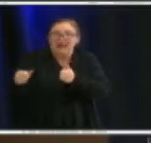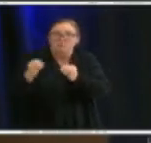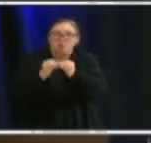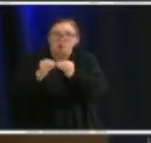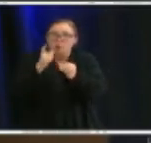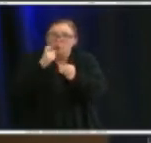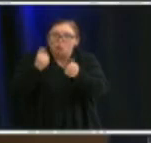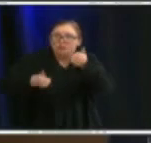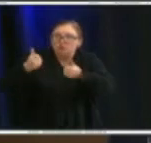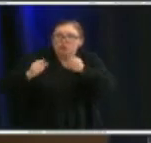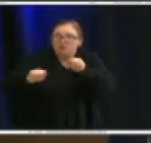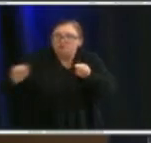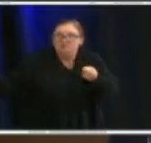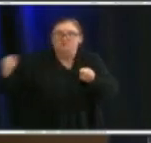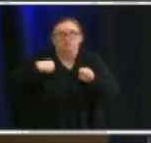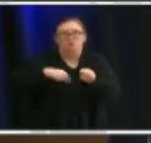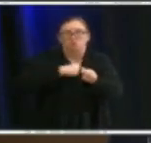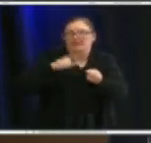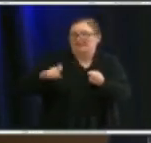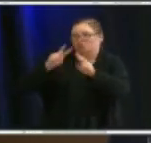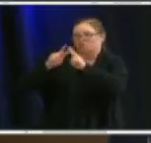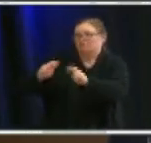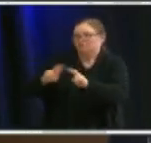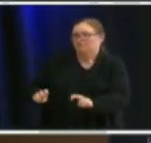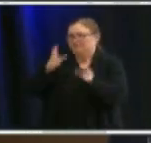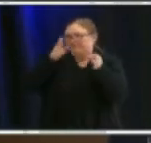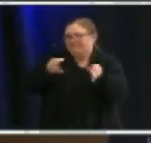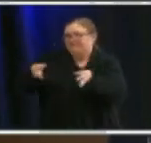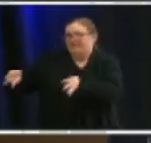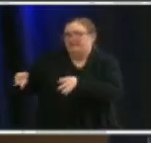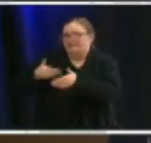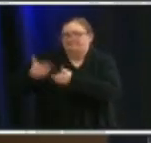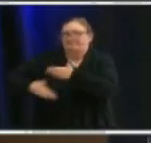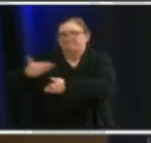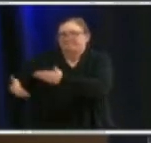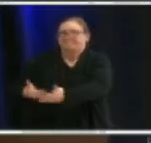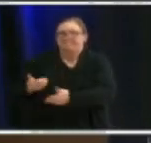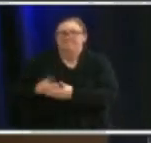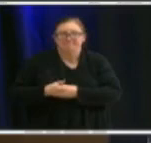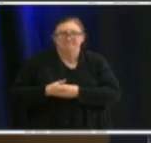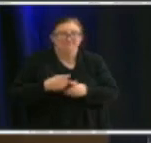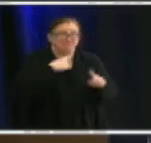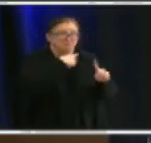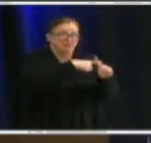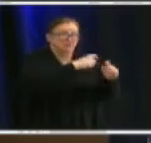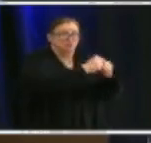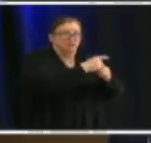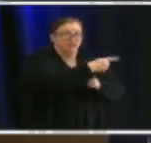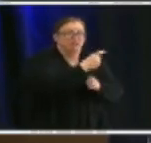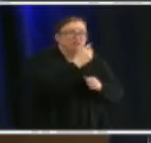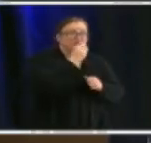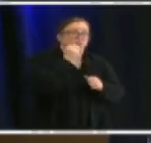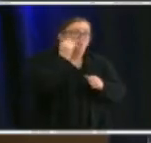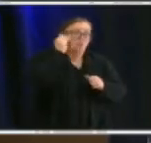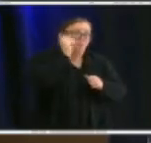taxpayers and fee payers is going to be very important to us as we go forward, and particularly in combination with the